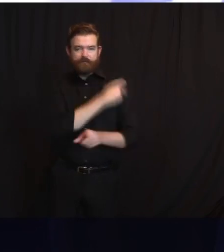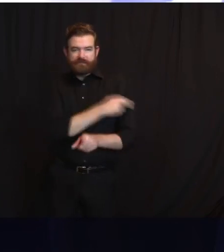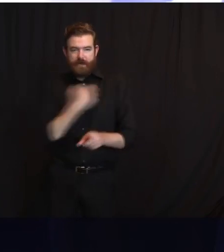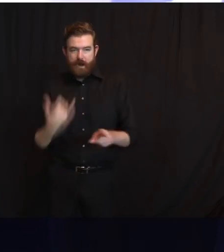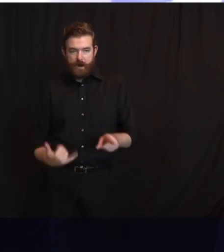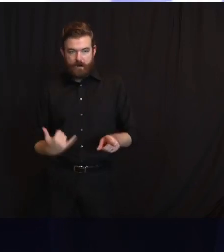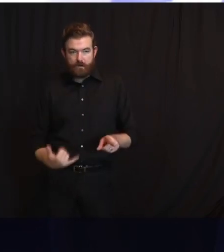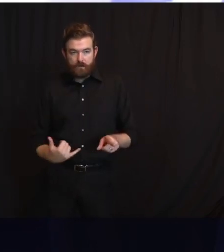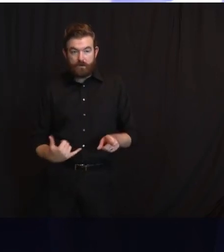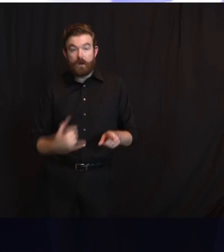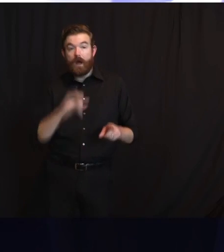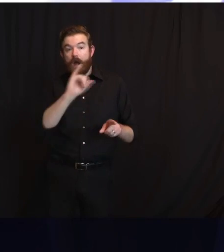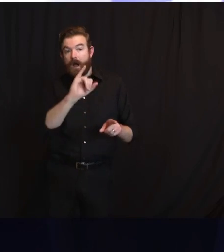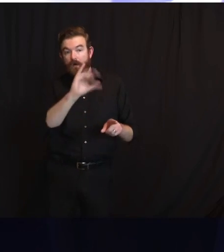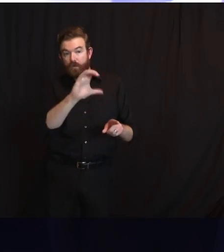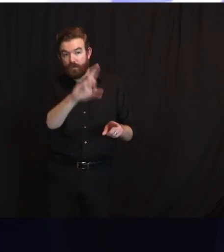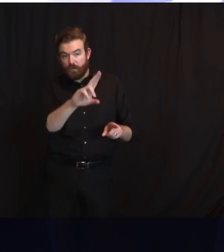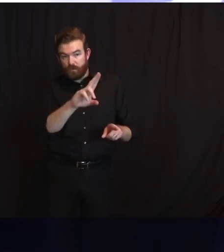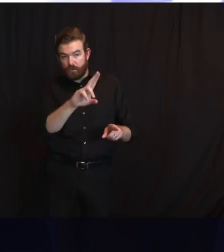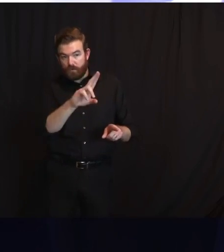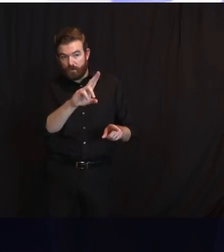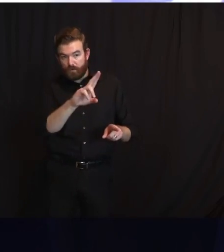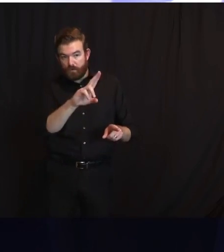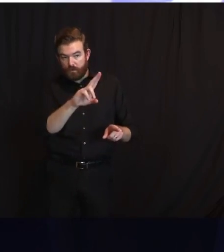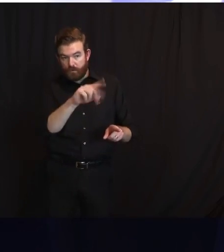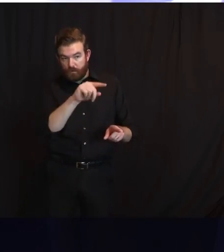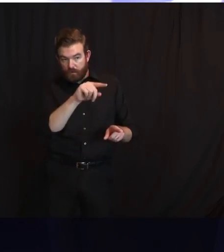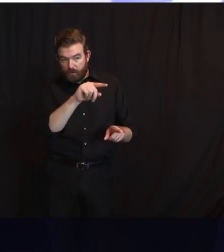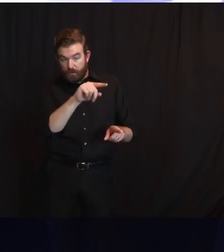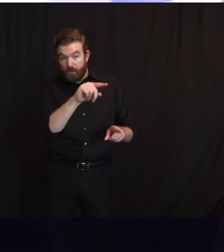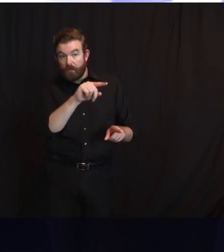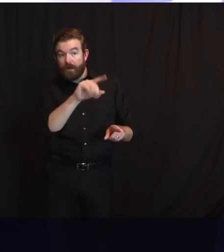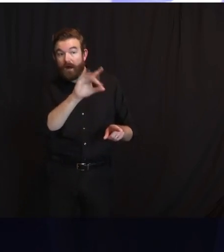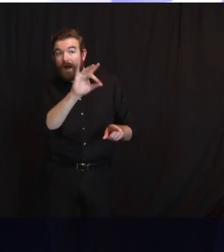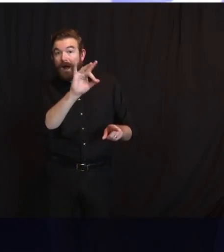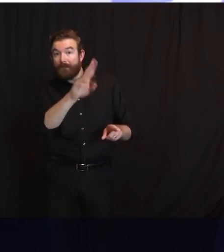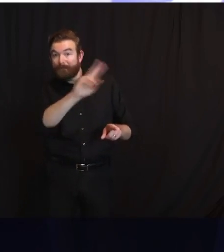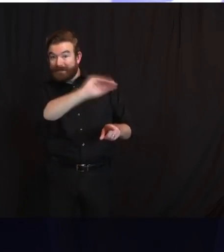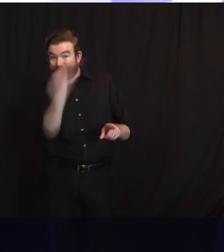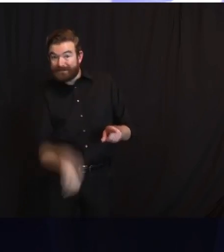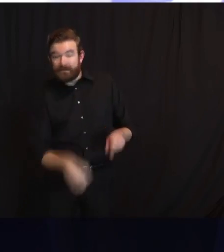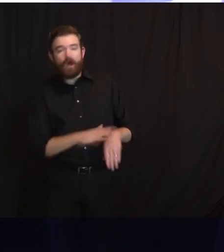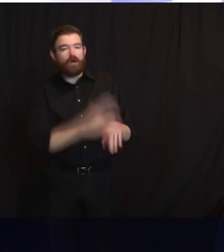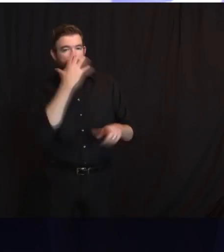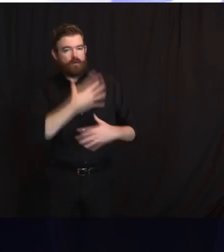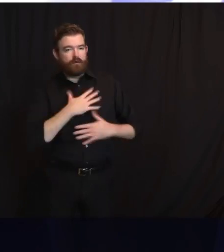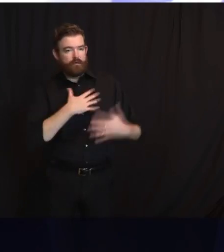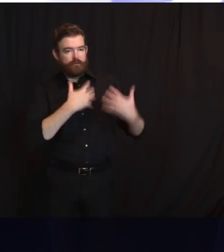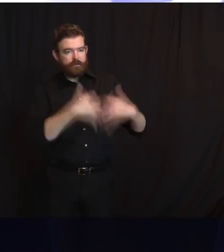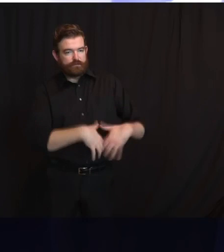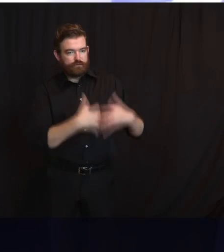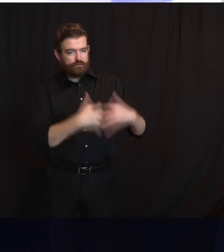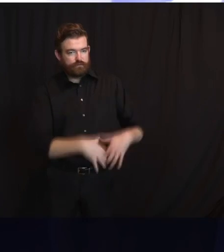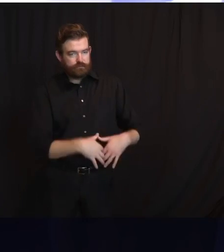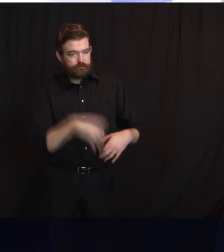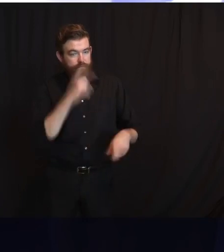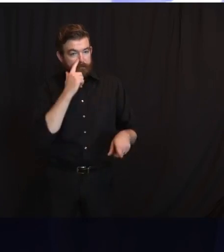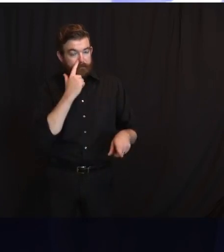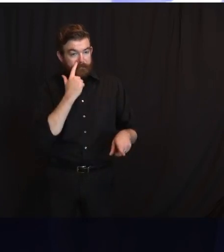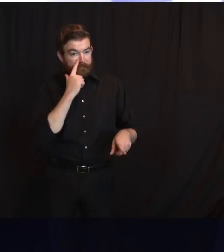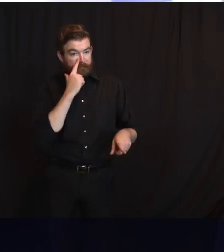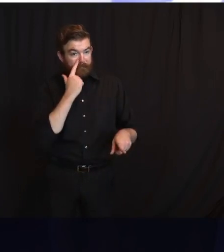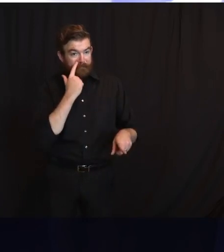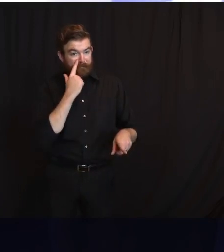and 82% of those patients are on ventilators. Fortunately, there were no new reports